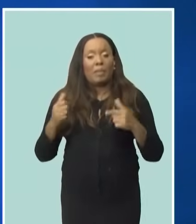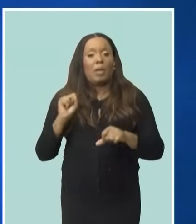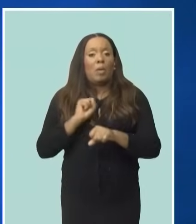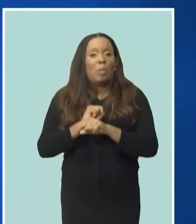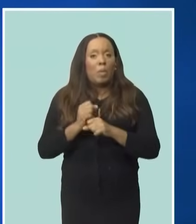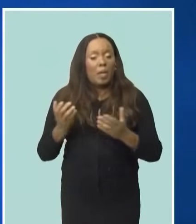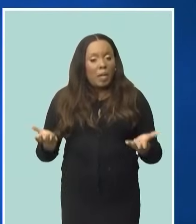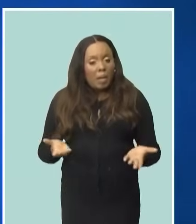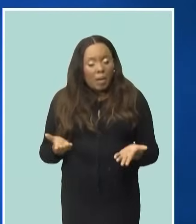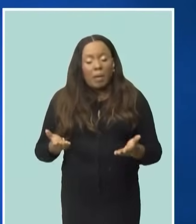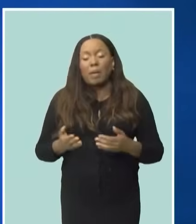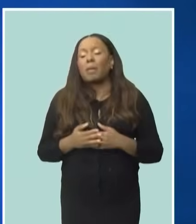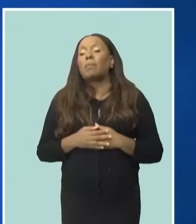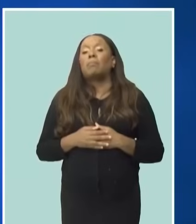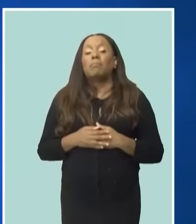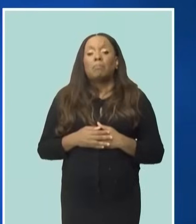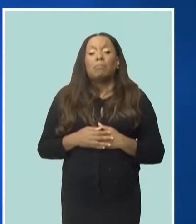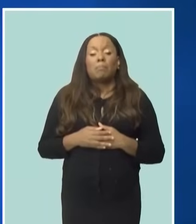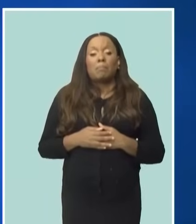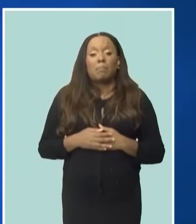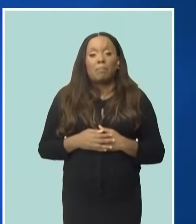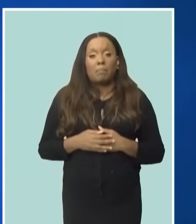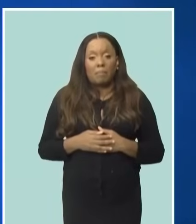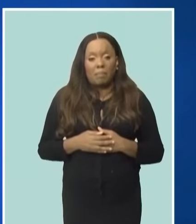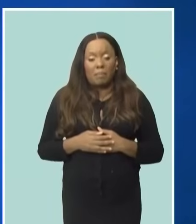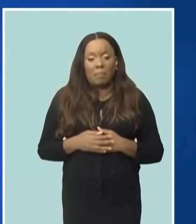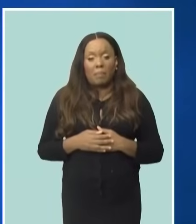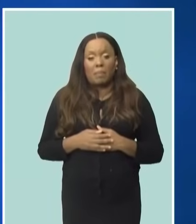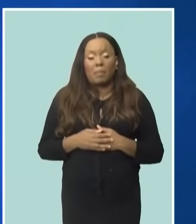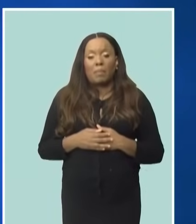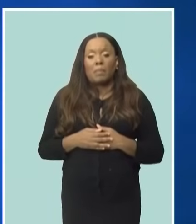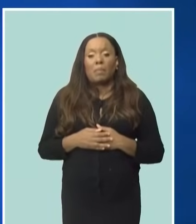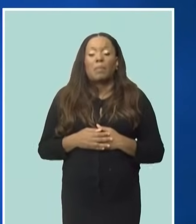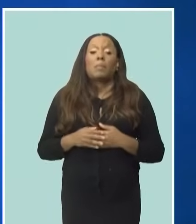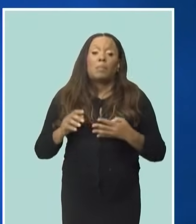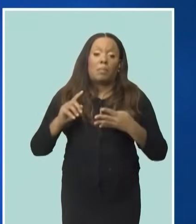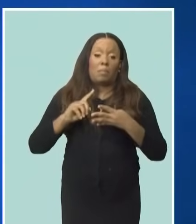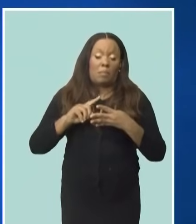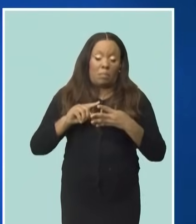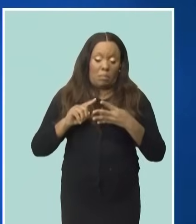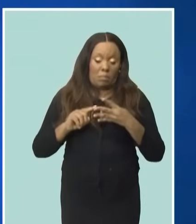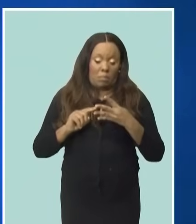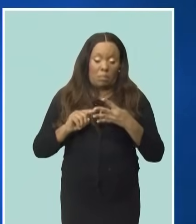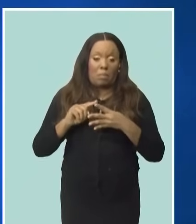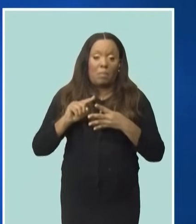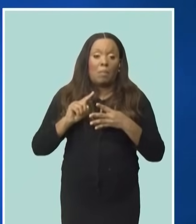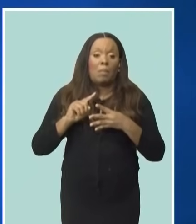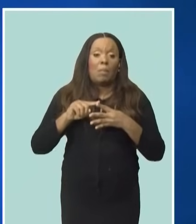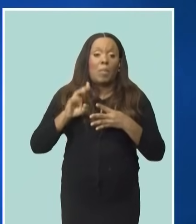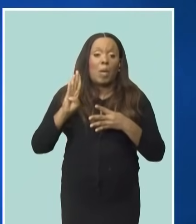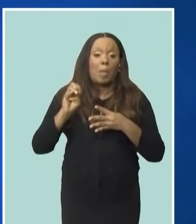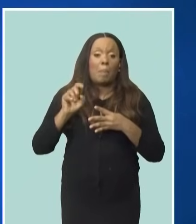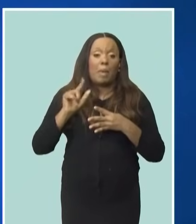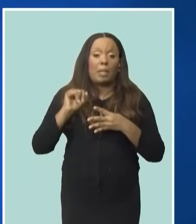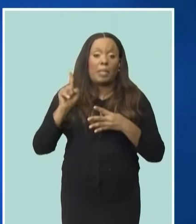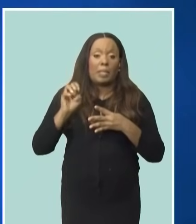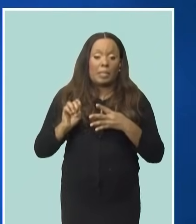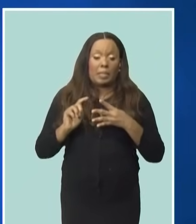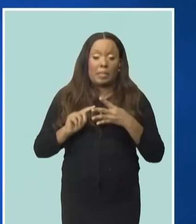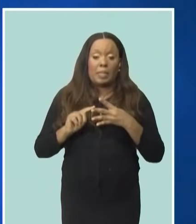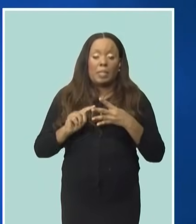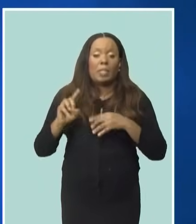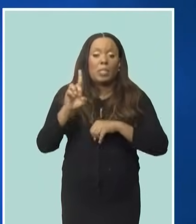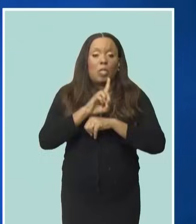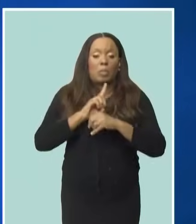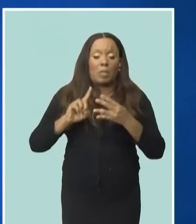about. The regime gives the nationals of these three countries, Belize, St. Vincent, Dominica, the right to come to